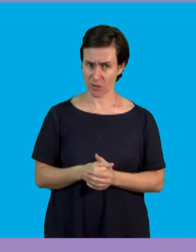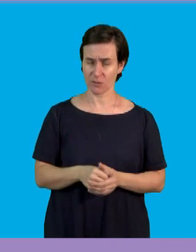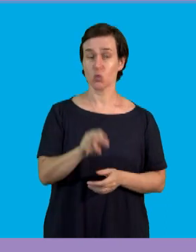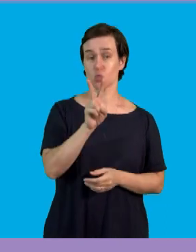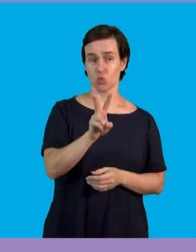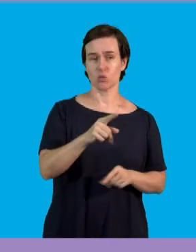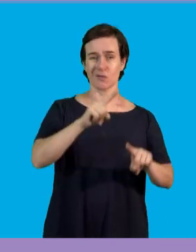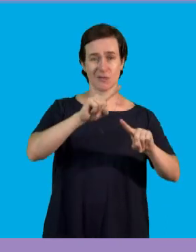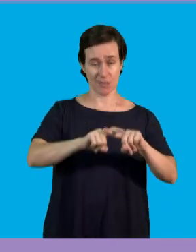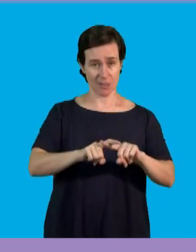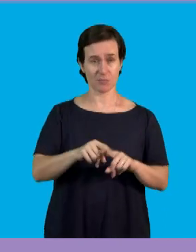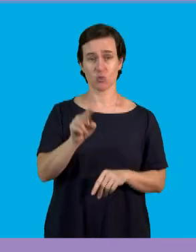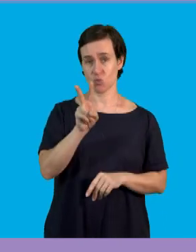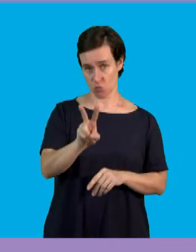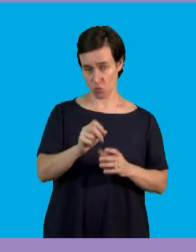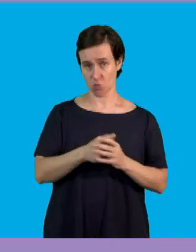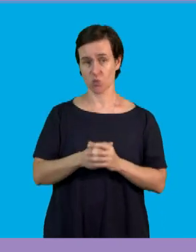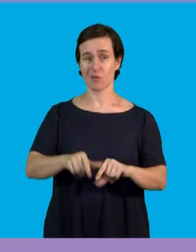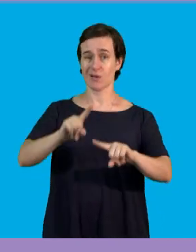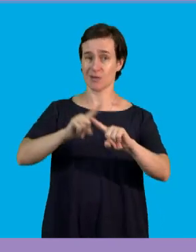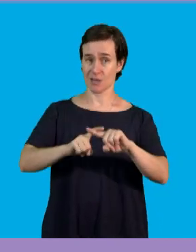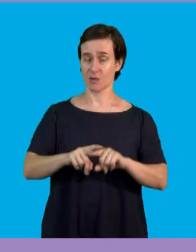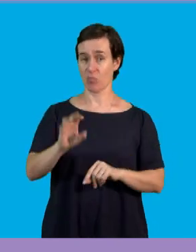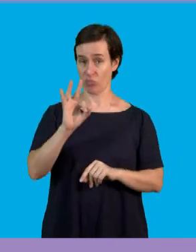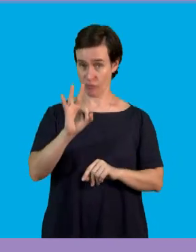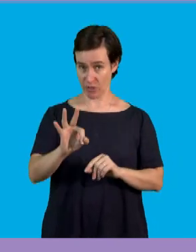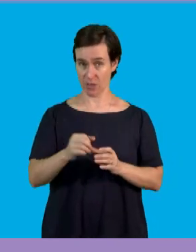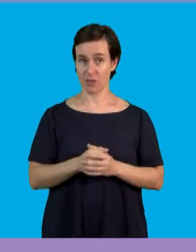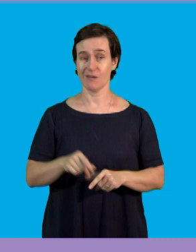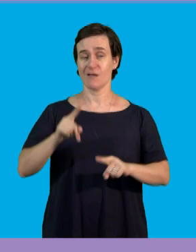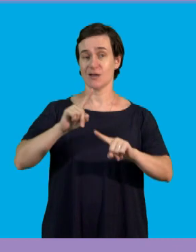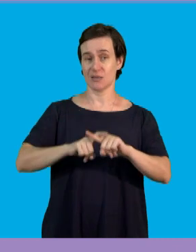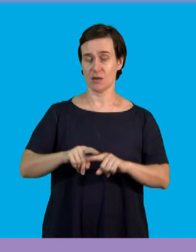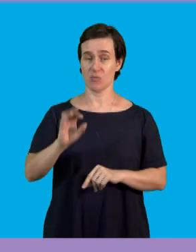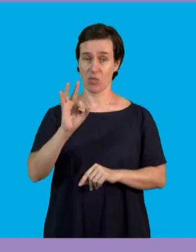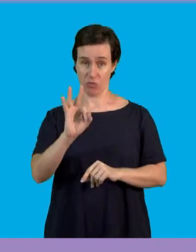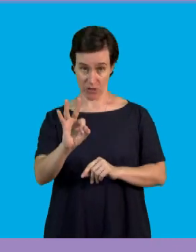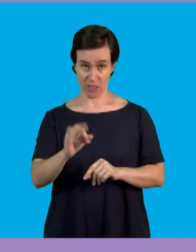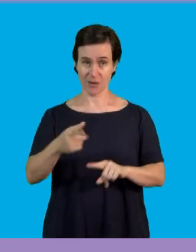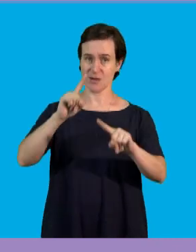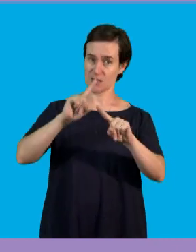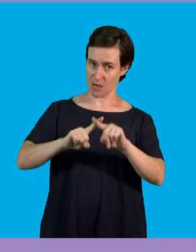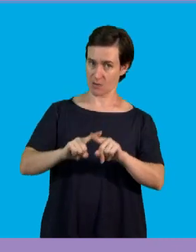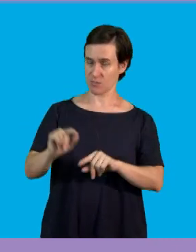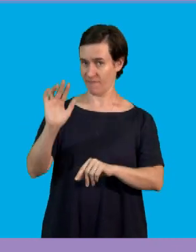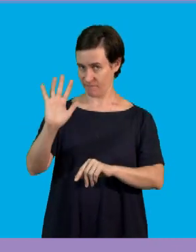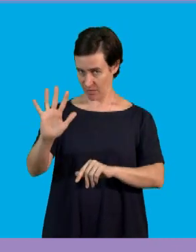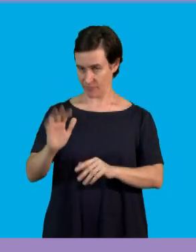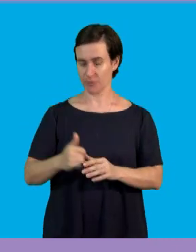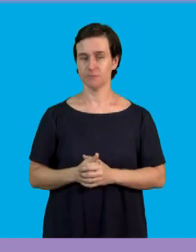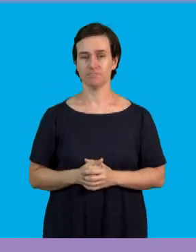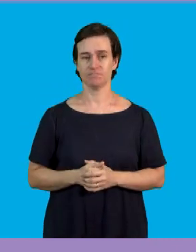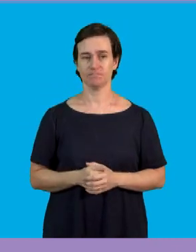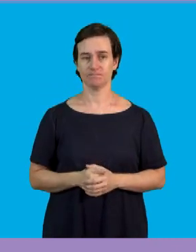that was 2 multiplied by 2 multiplied by 3 multiplied by 3 multiplied